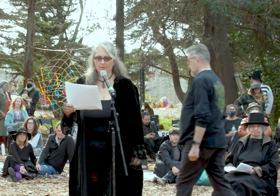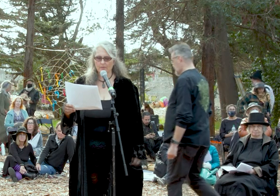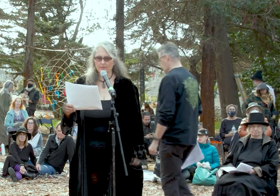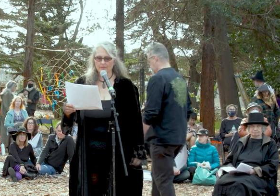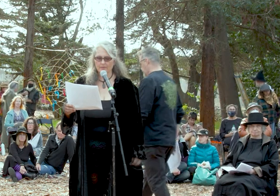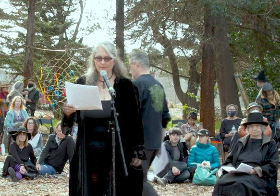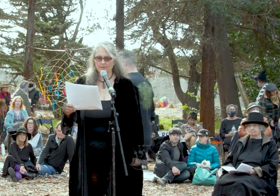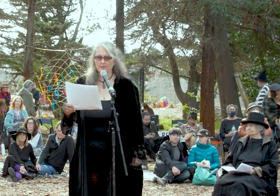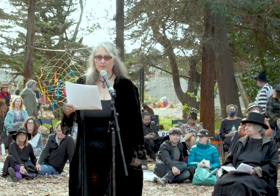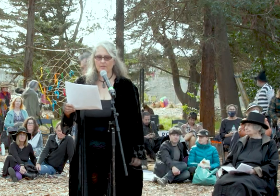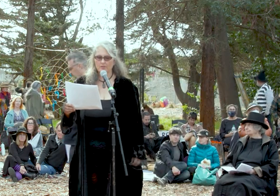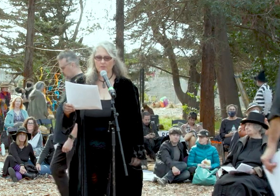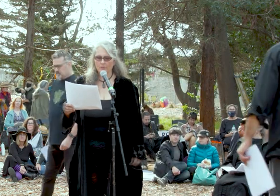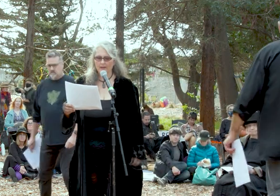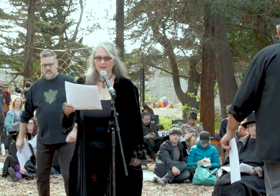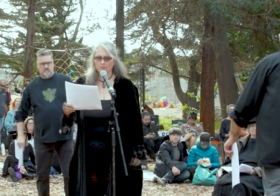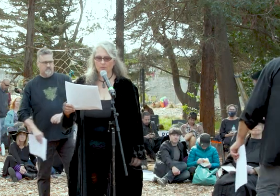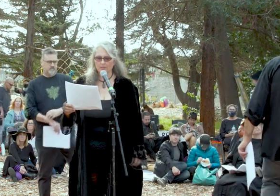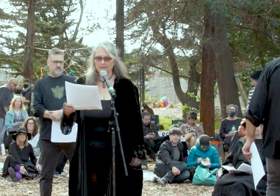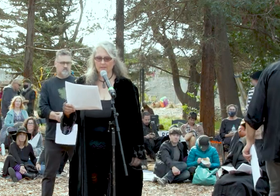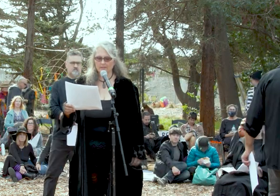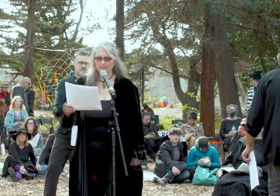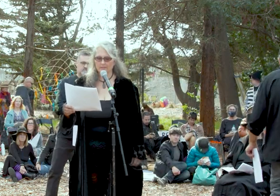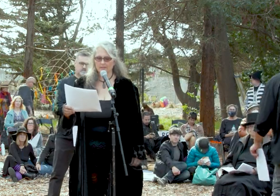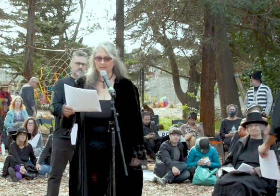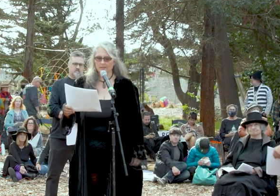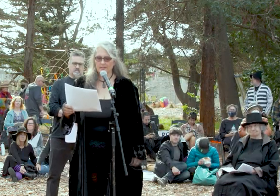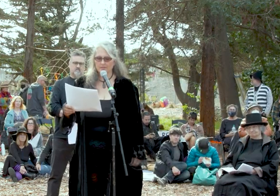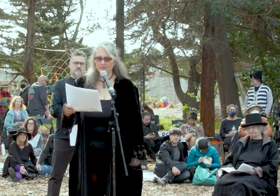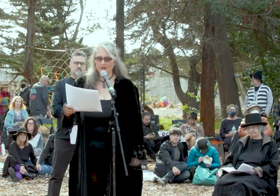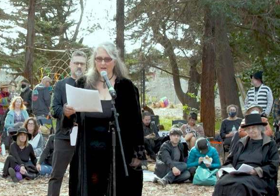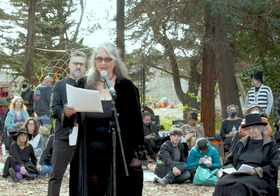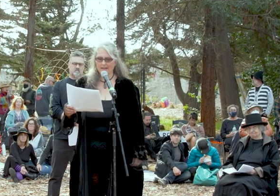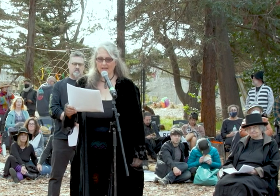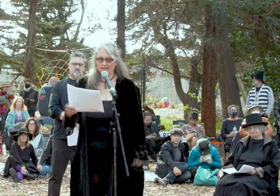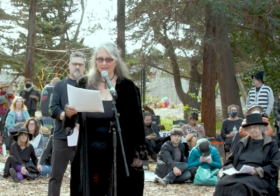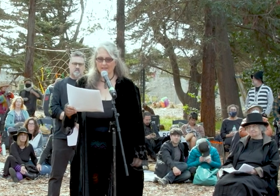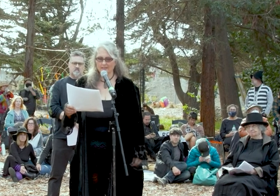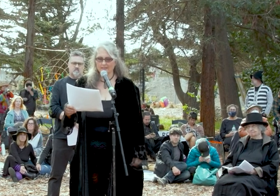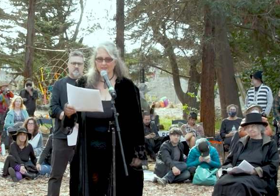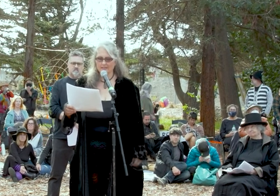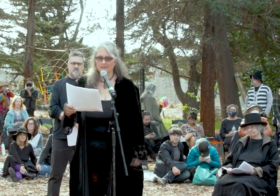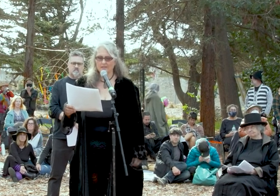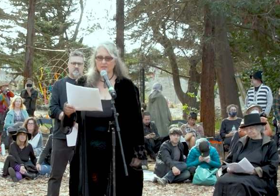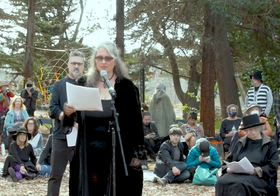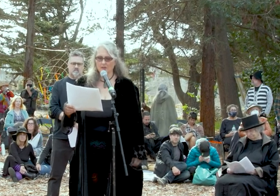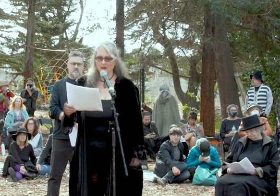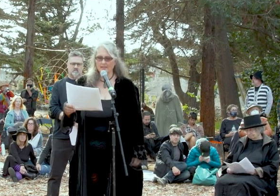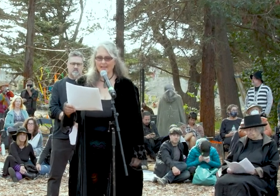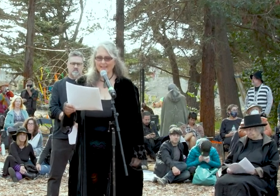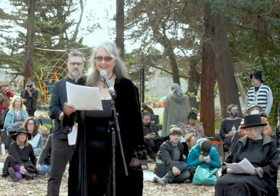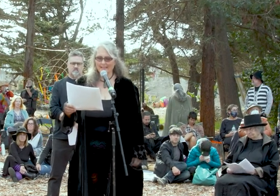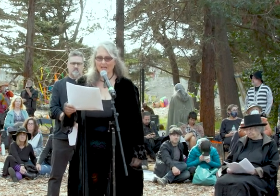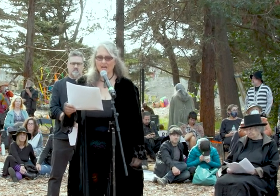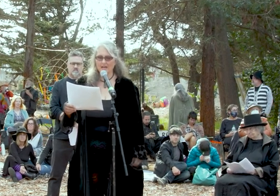Joan Caruth. Joanne Woodland. John Ailey.